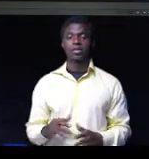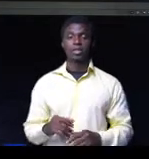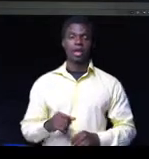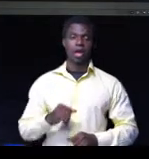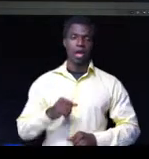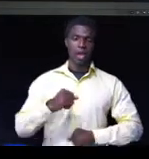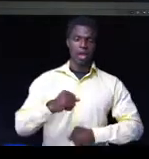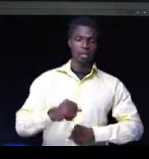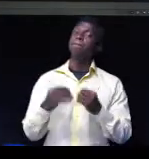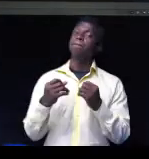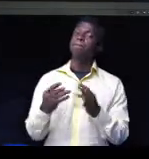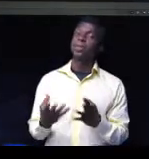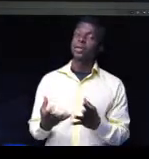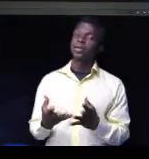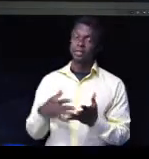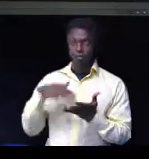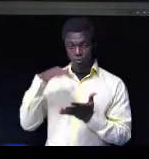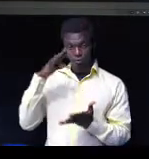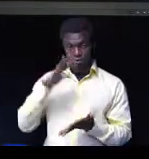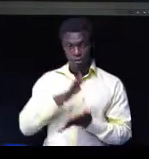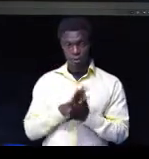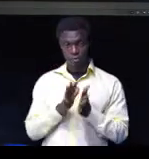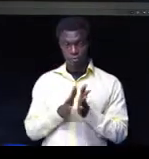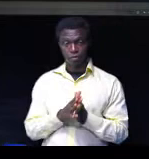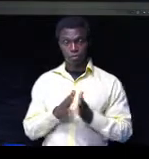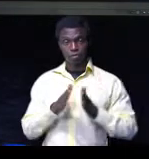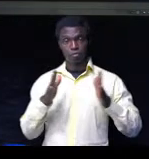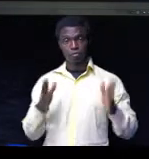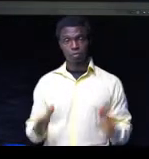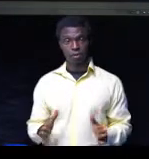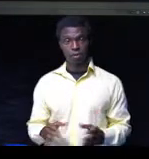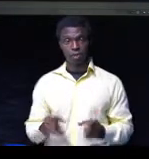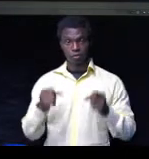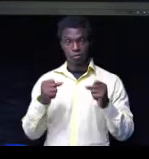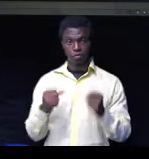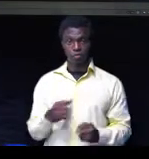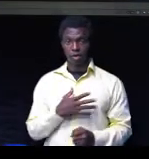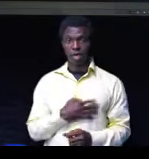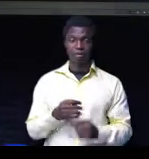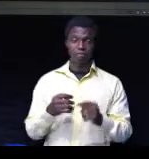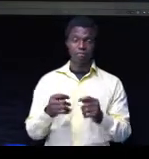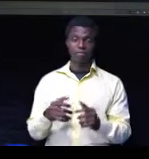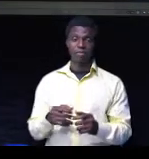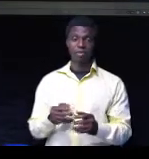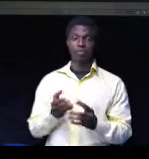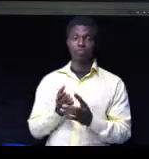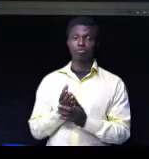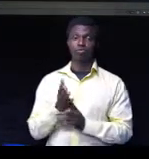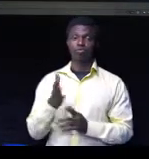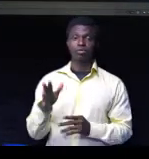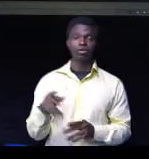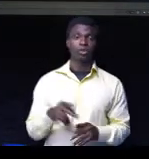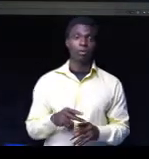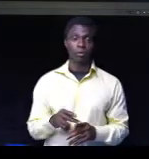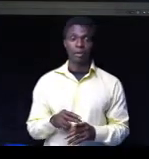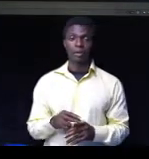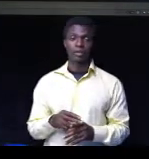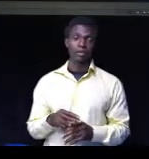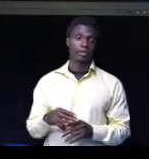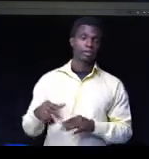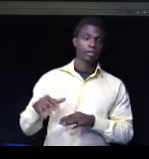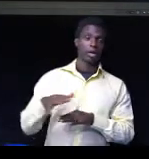greater endurance. Indeed, many students become bigger, stronger, and faster through their judo